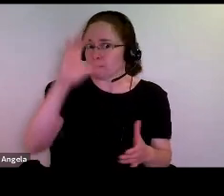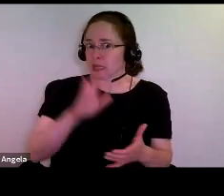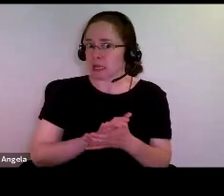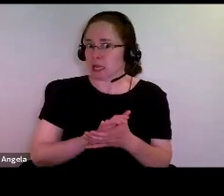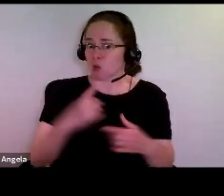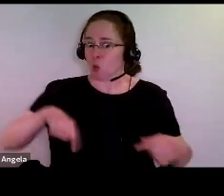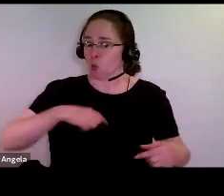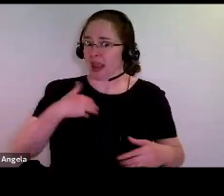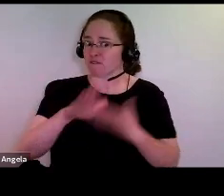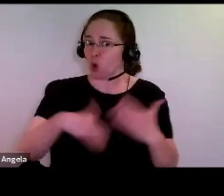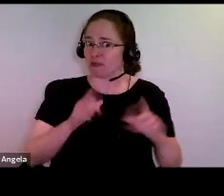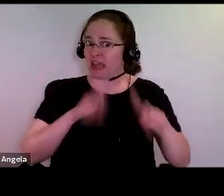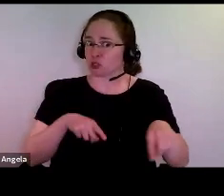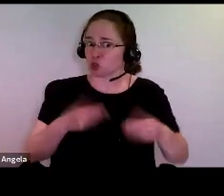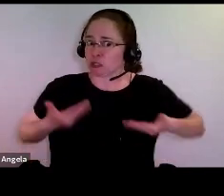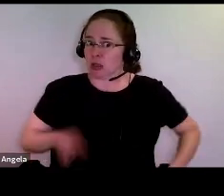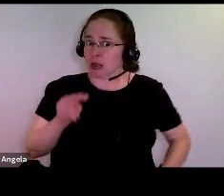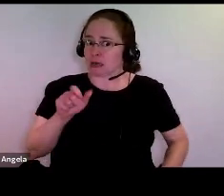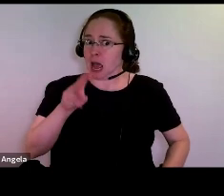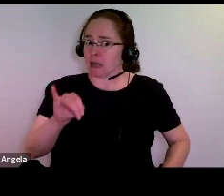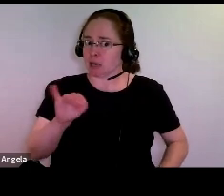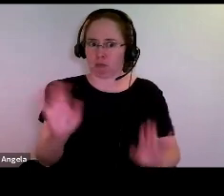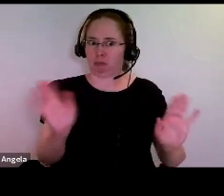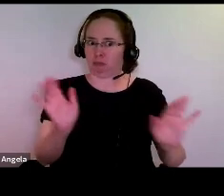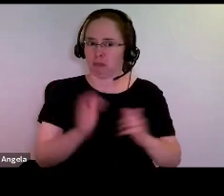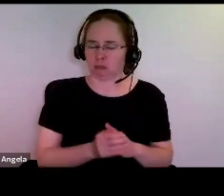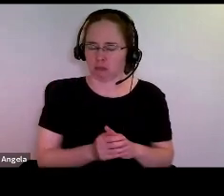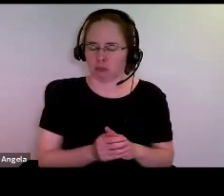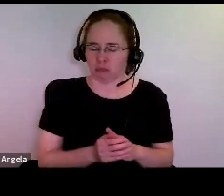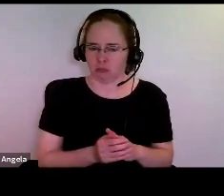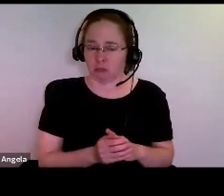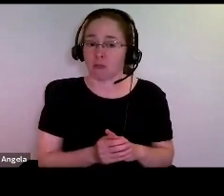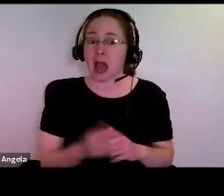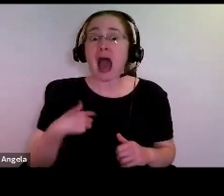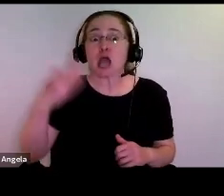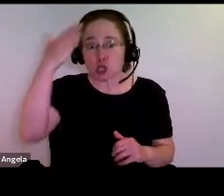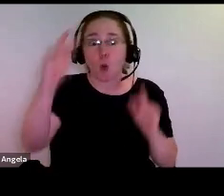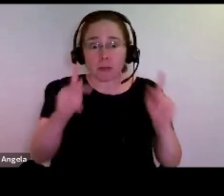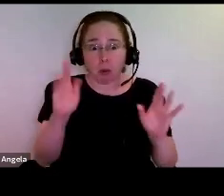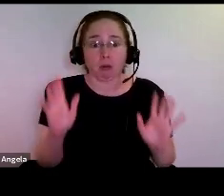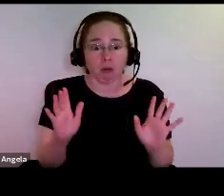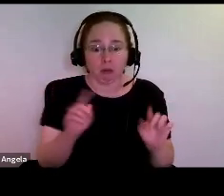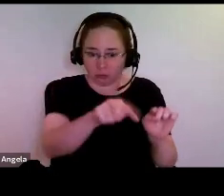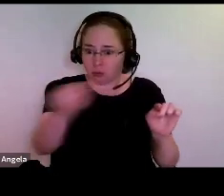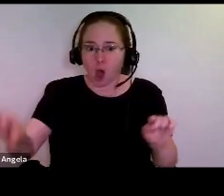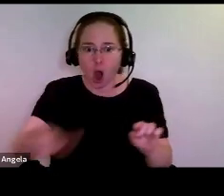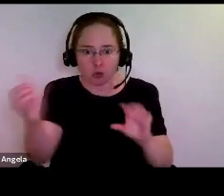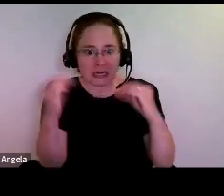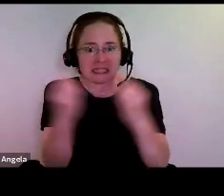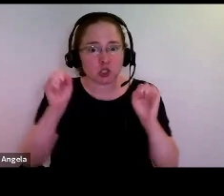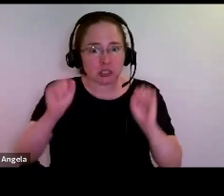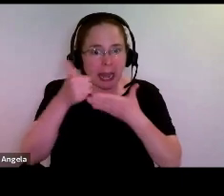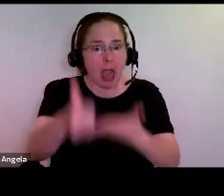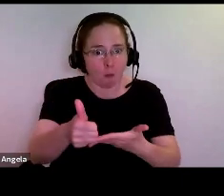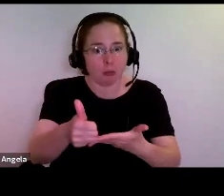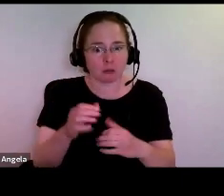have all the answers at NAMI. What I tell people frequently is I know people in organizations that can help,